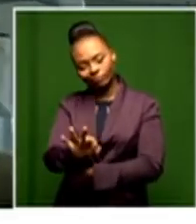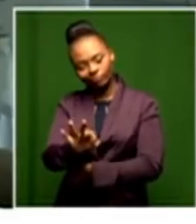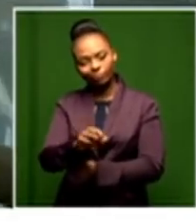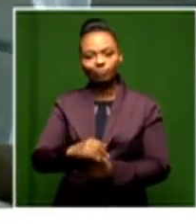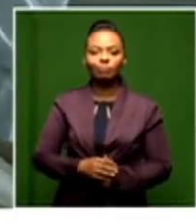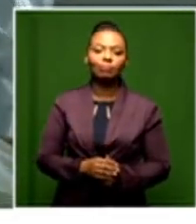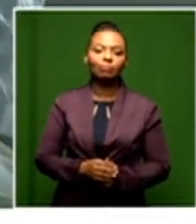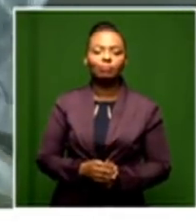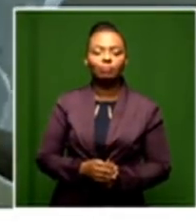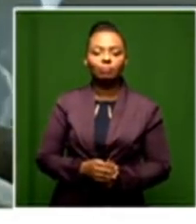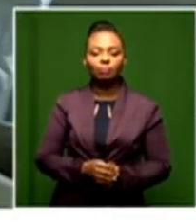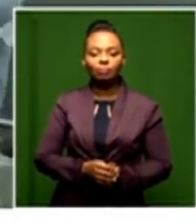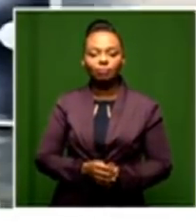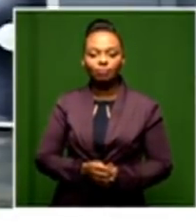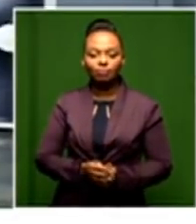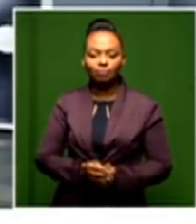79.5%.